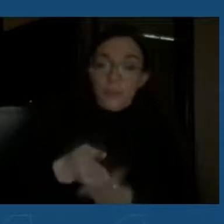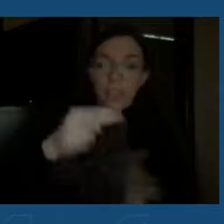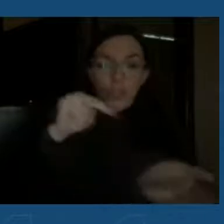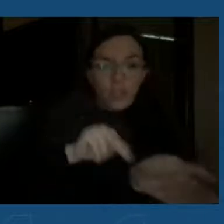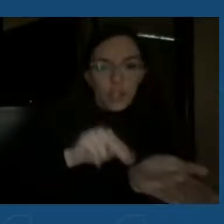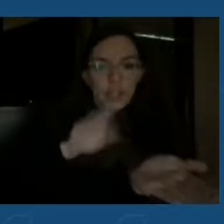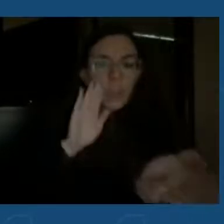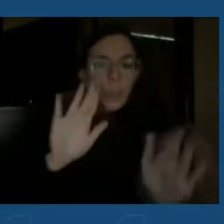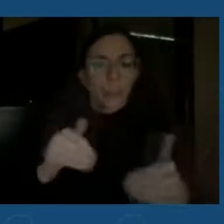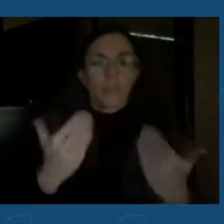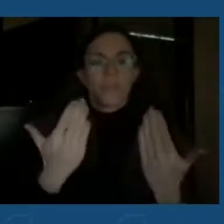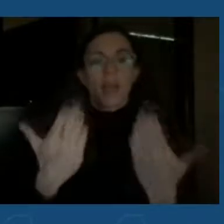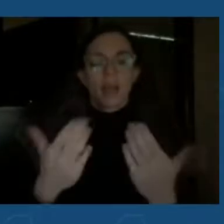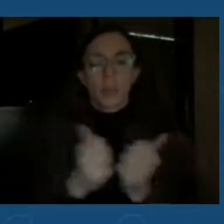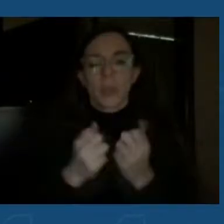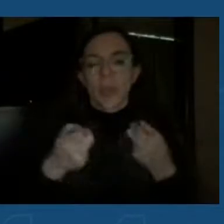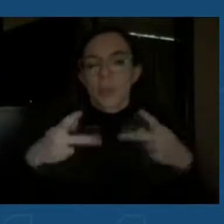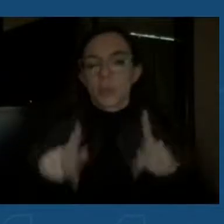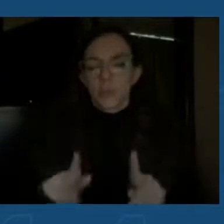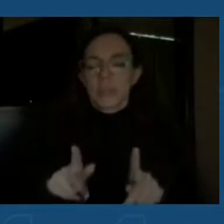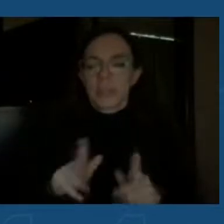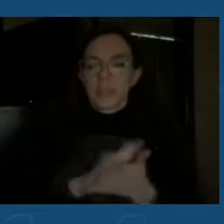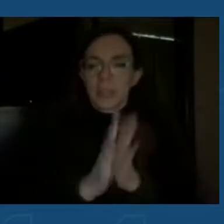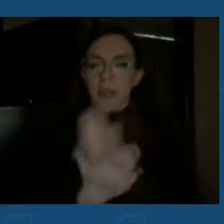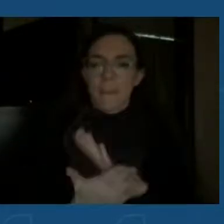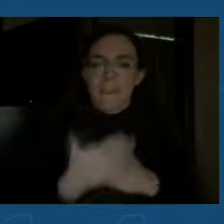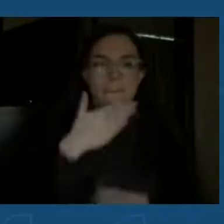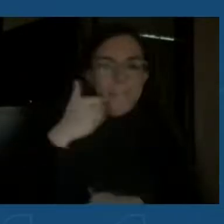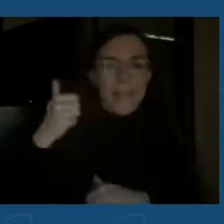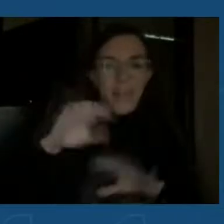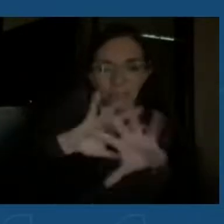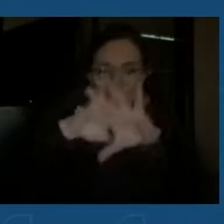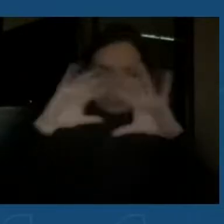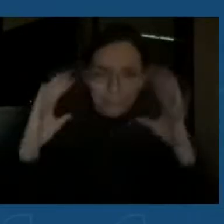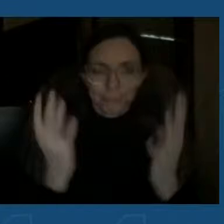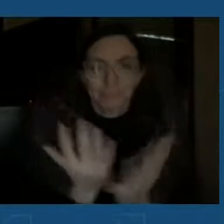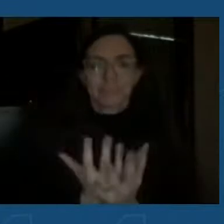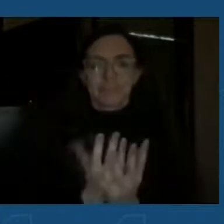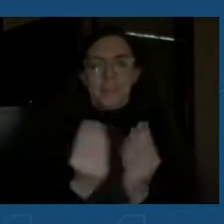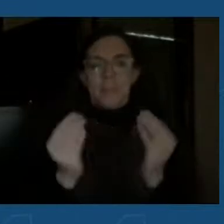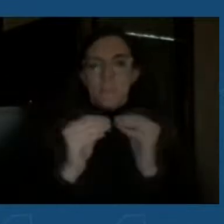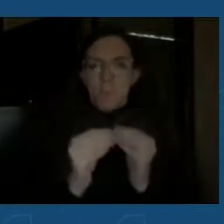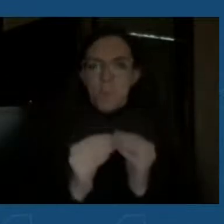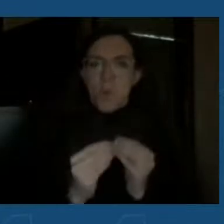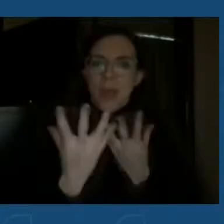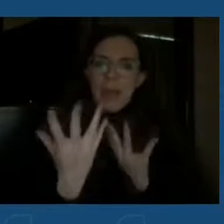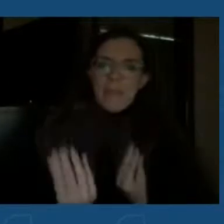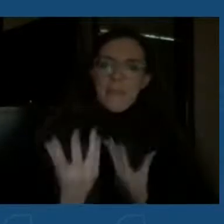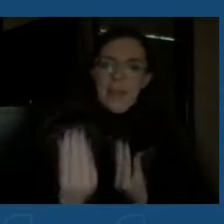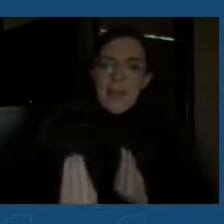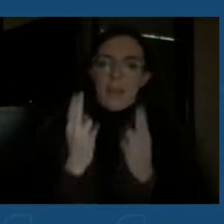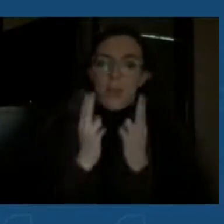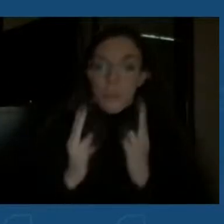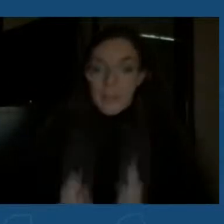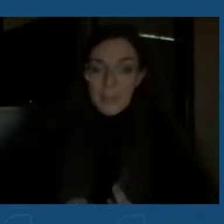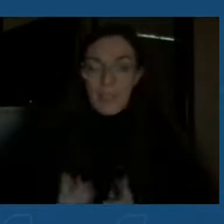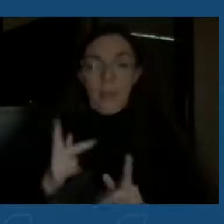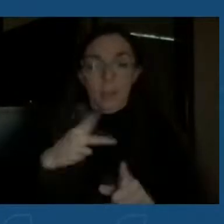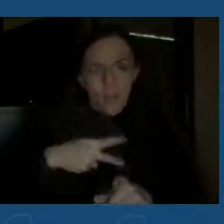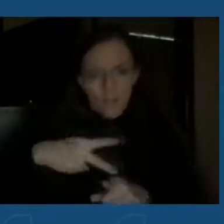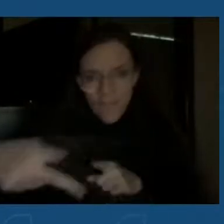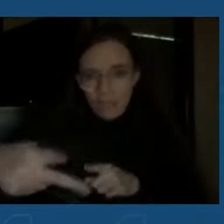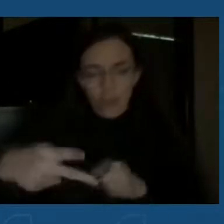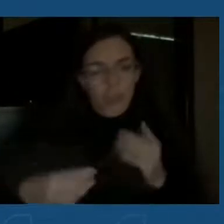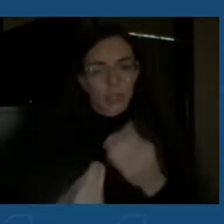to become a better rounded, more empathetic human being. Professionally, obviously, the growth was